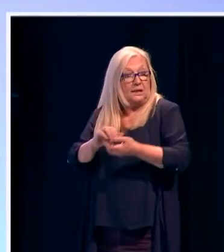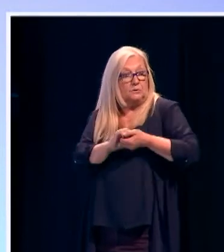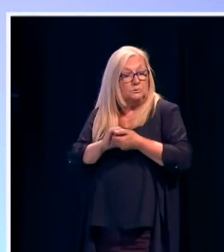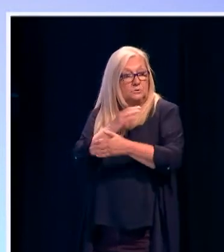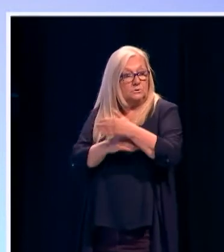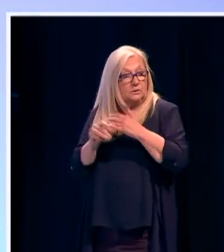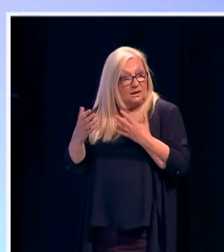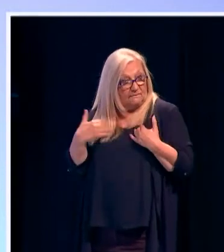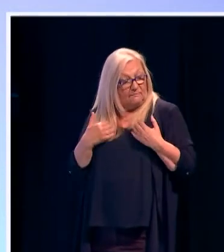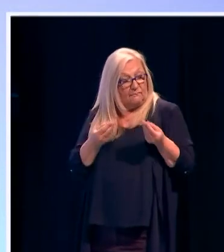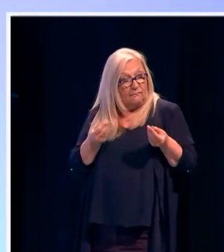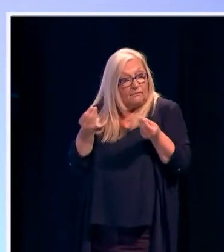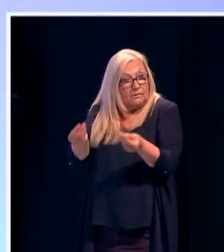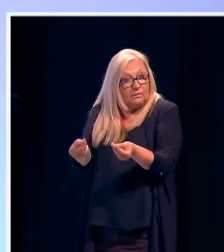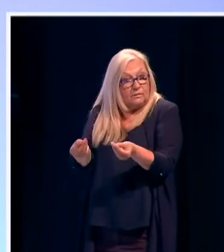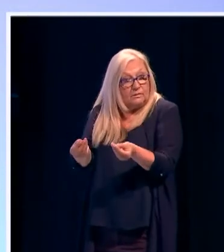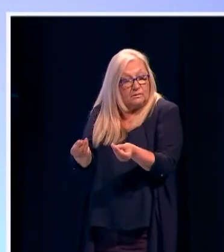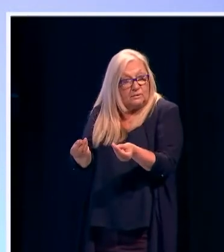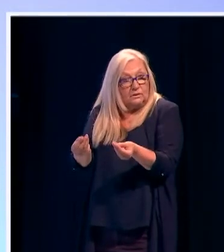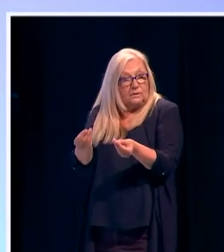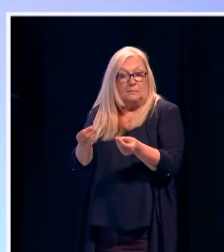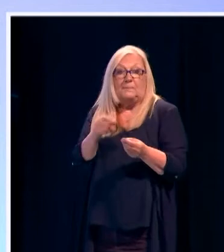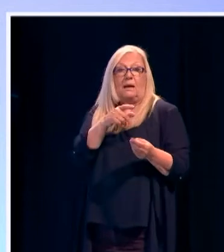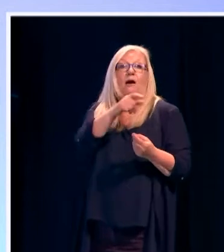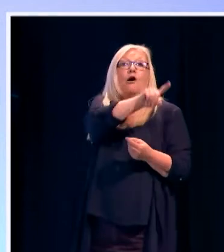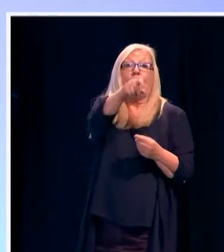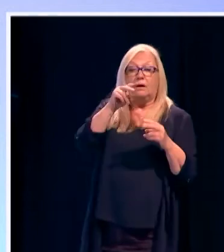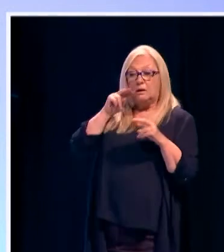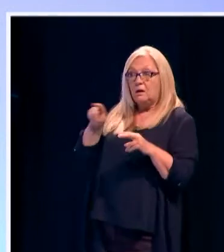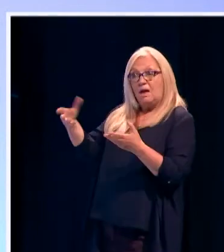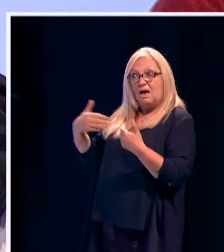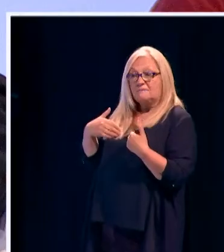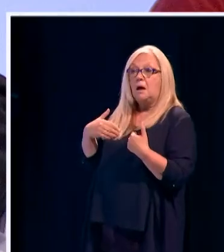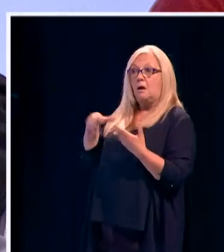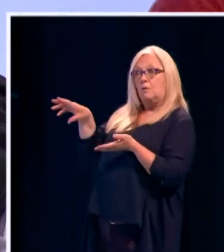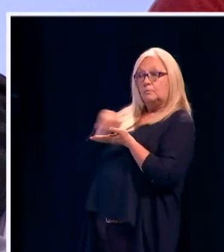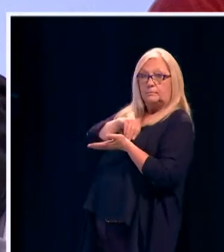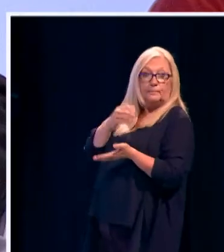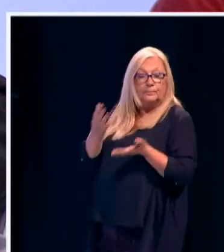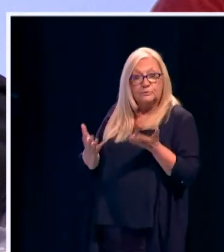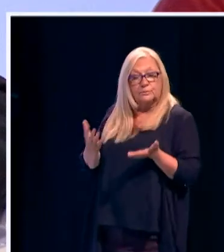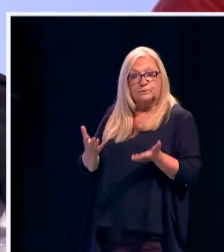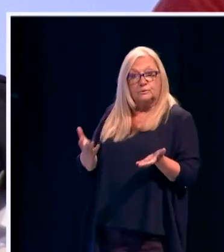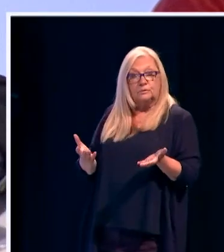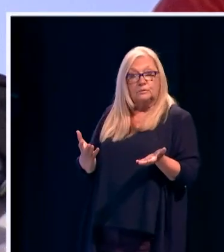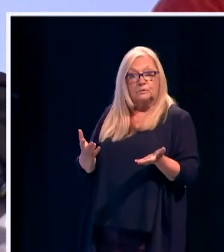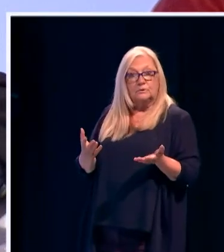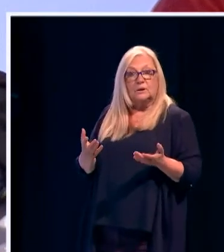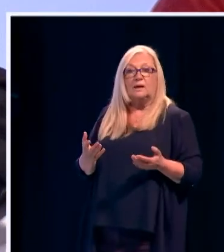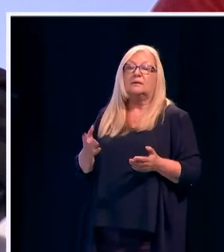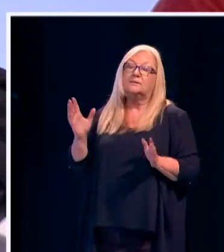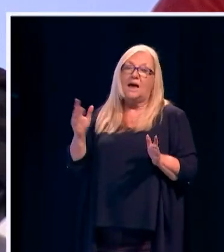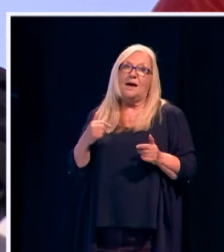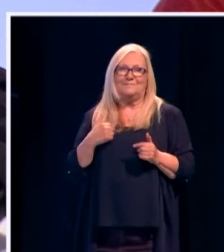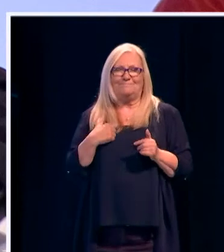facilitate and can be duplicated maybe by other countries. Yes, I'm not a specialist of the